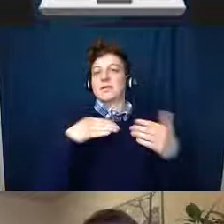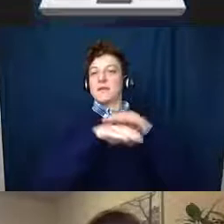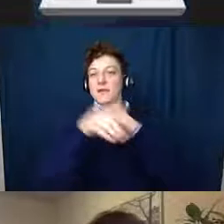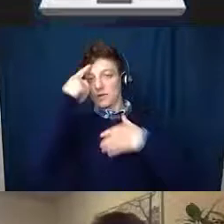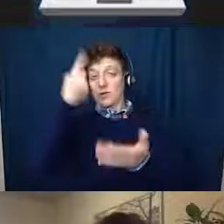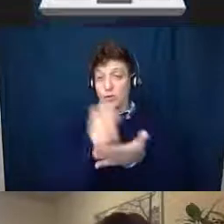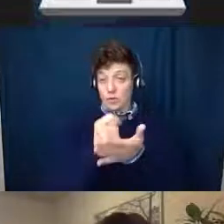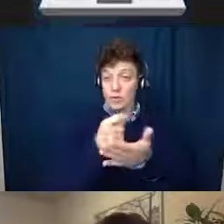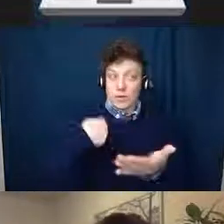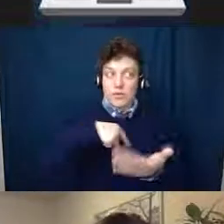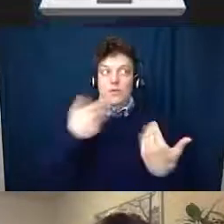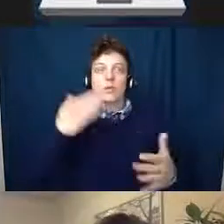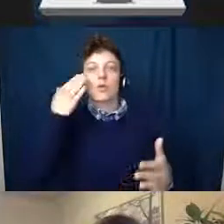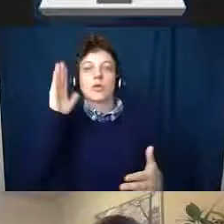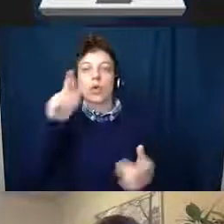deaths.